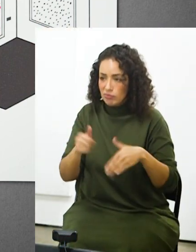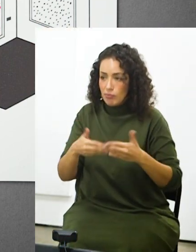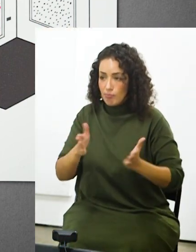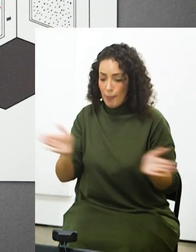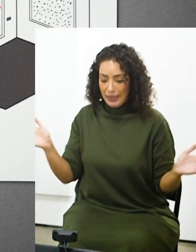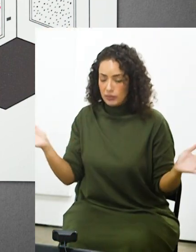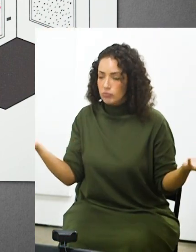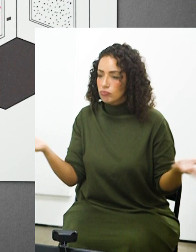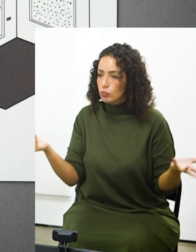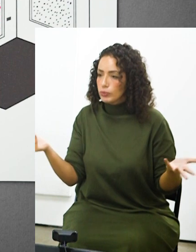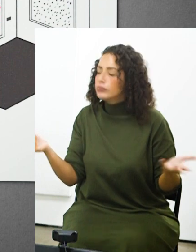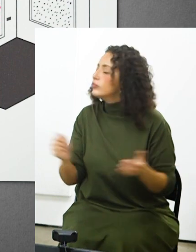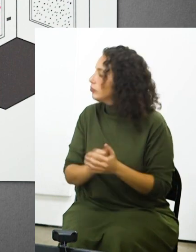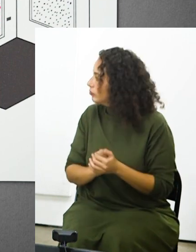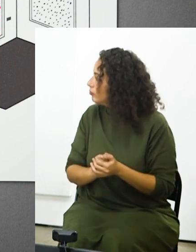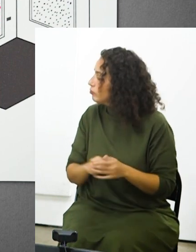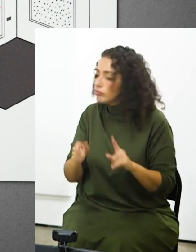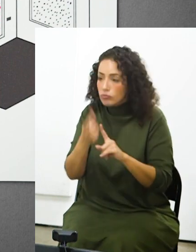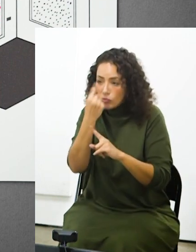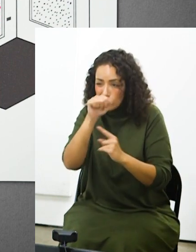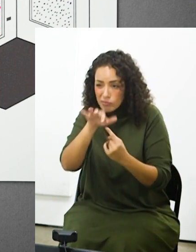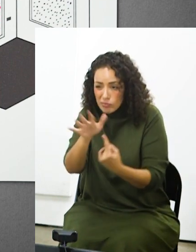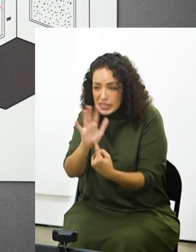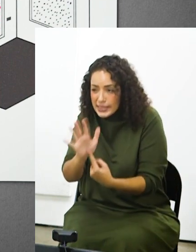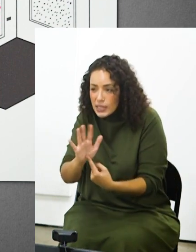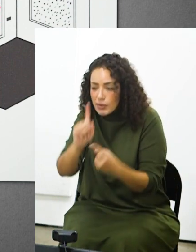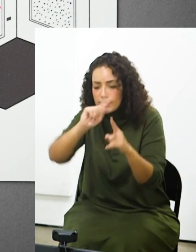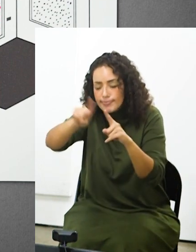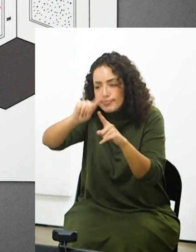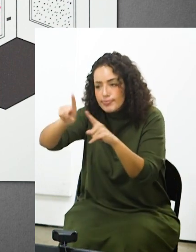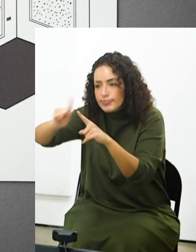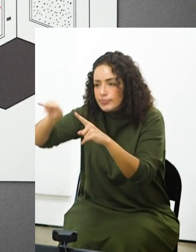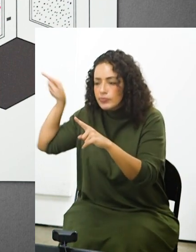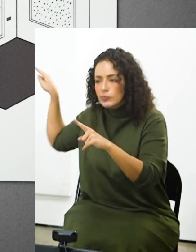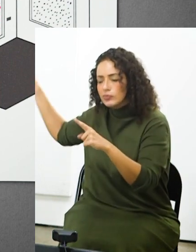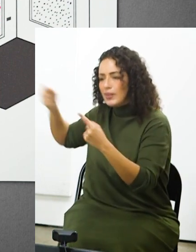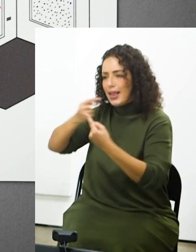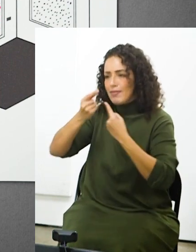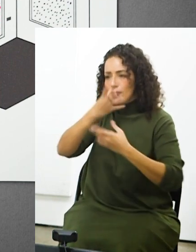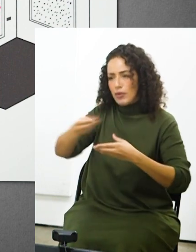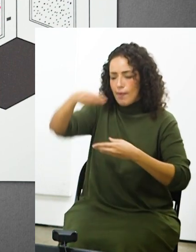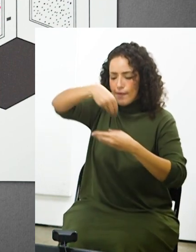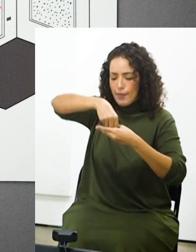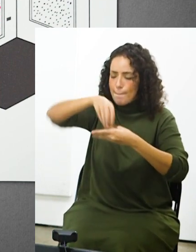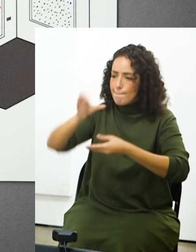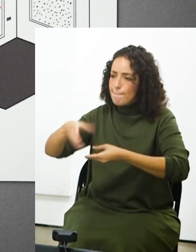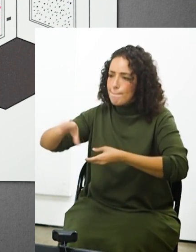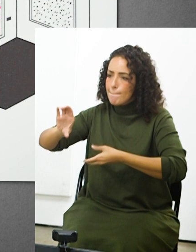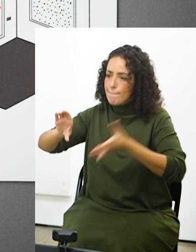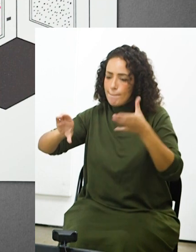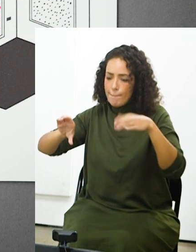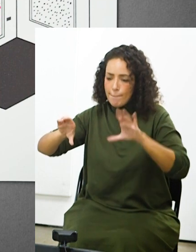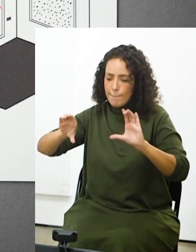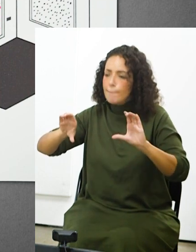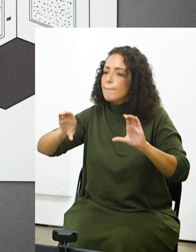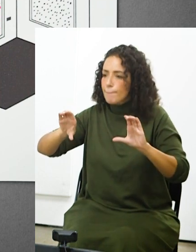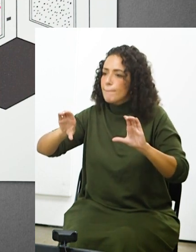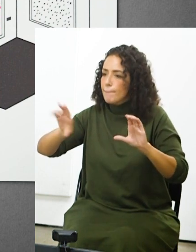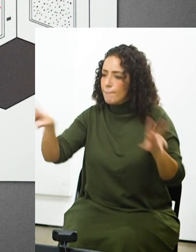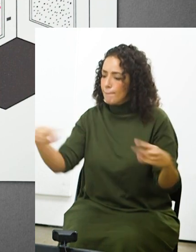spaces or cinema, and then so I had to illustrate like all these individual items